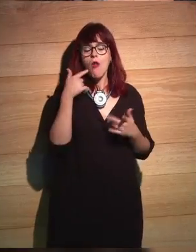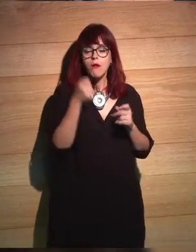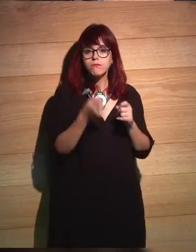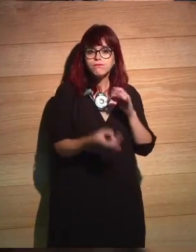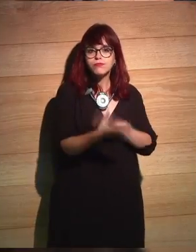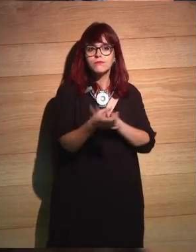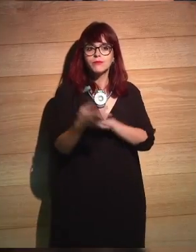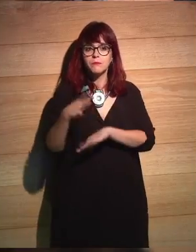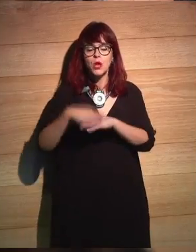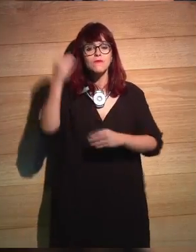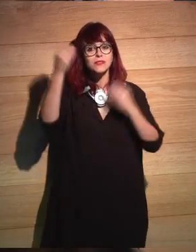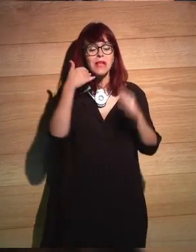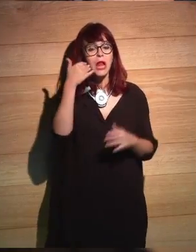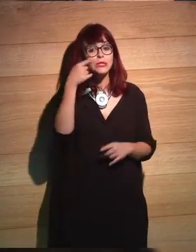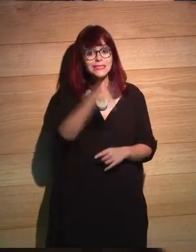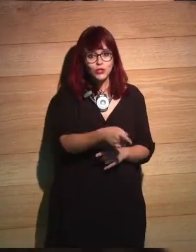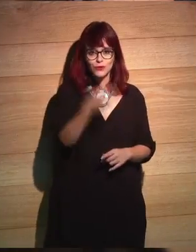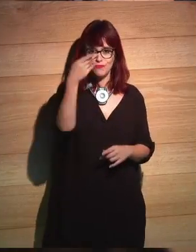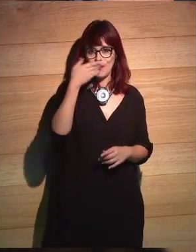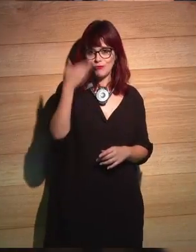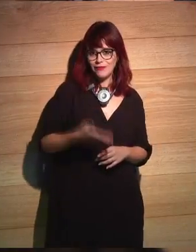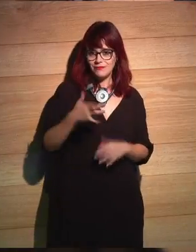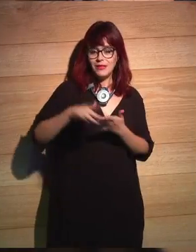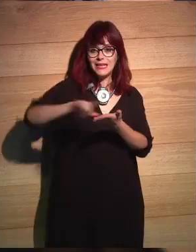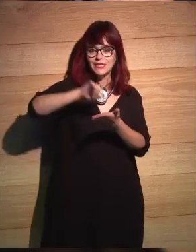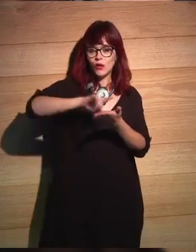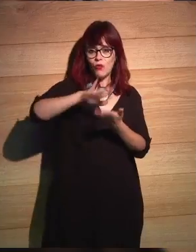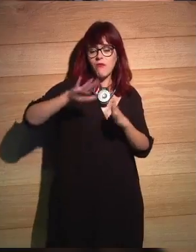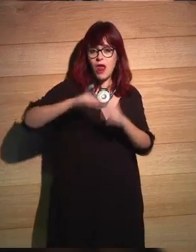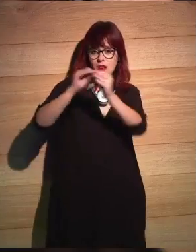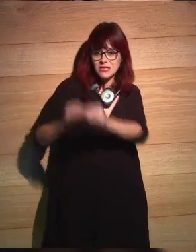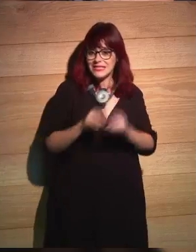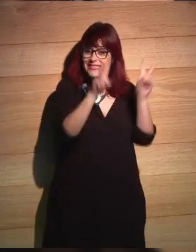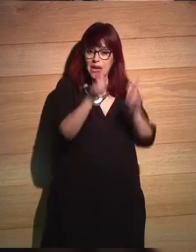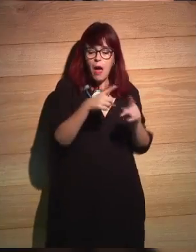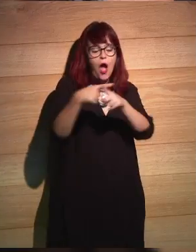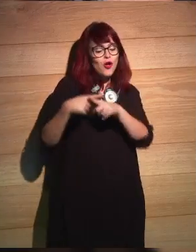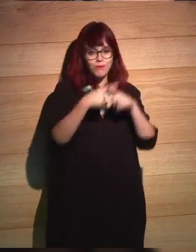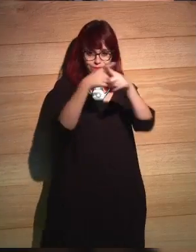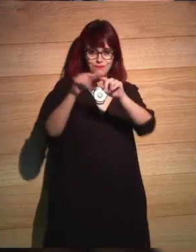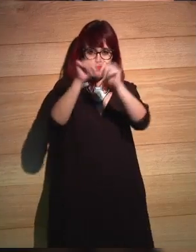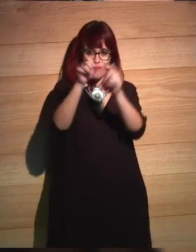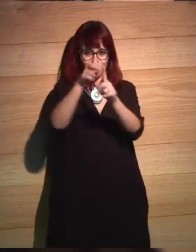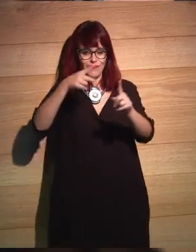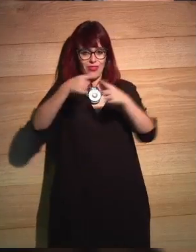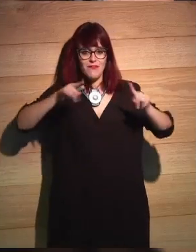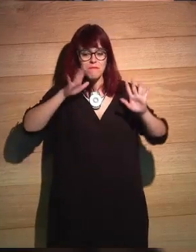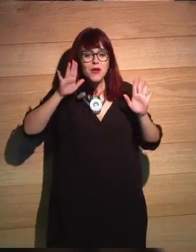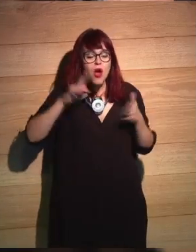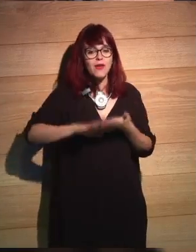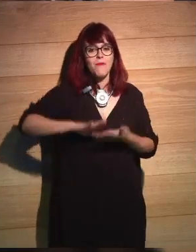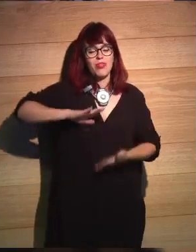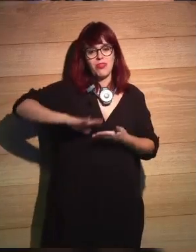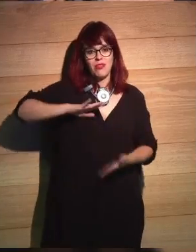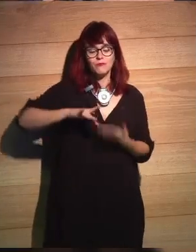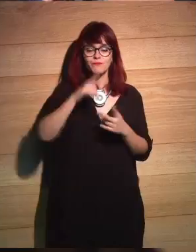That's the great thing about literature, that we write about the same things, but we're still hopefully able to say